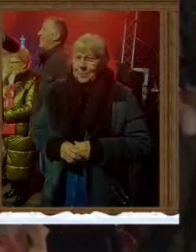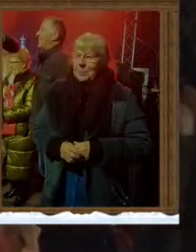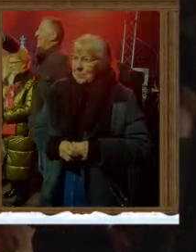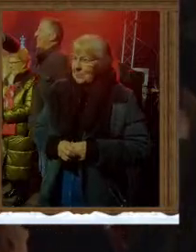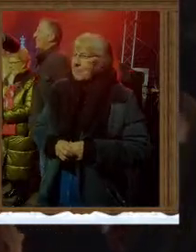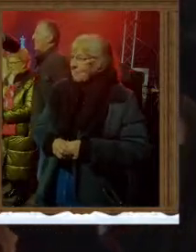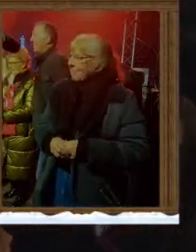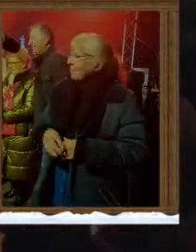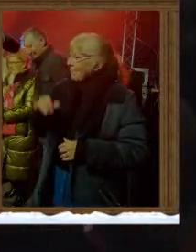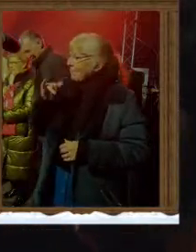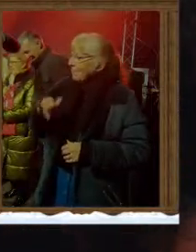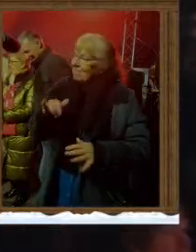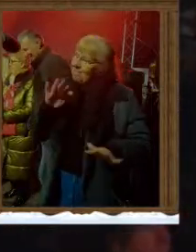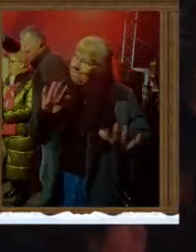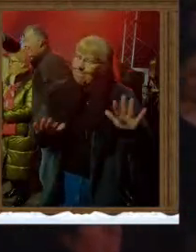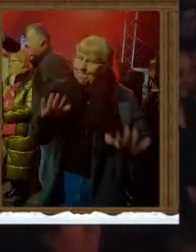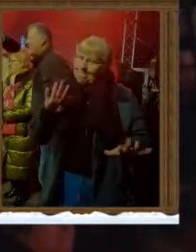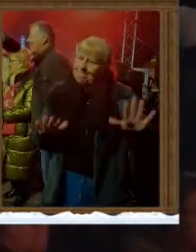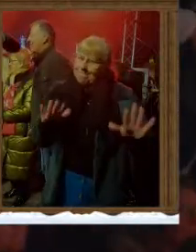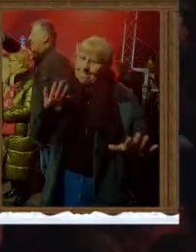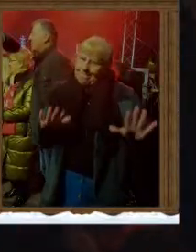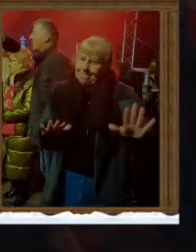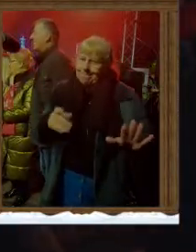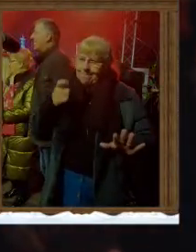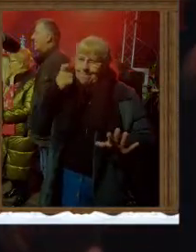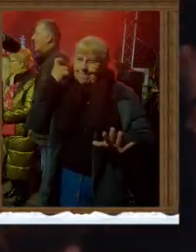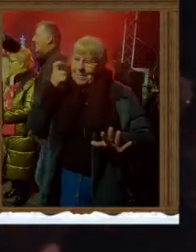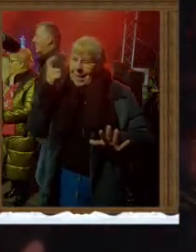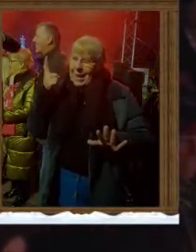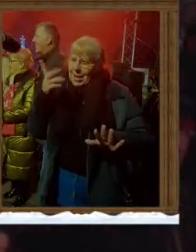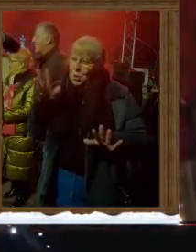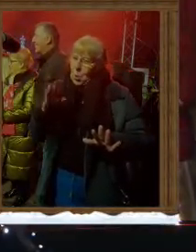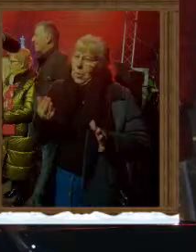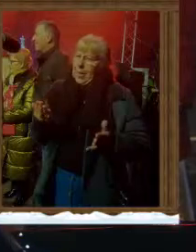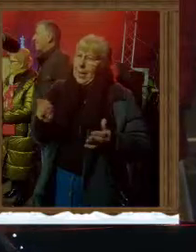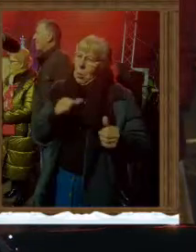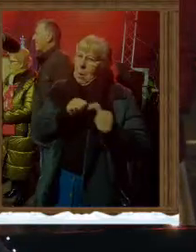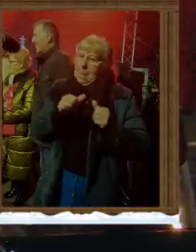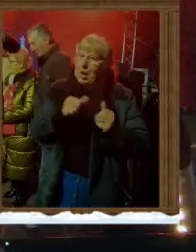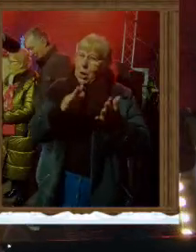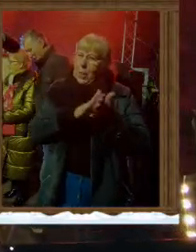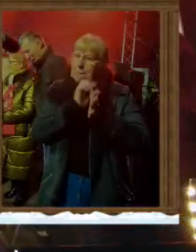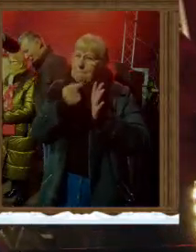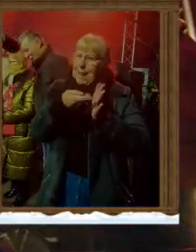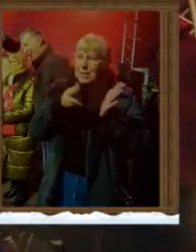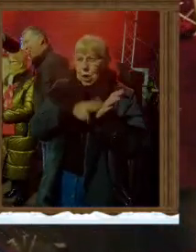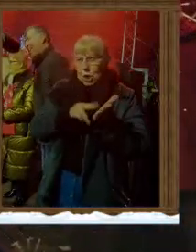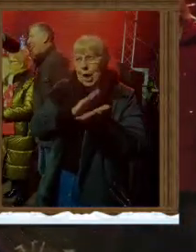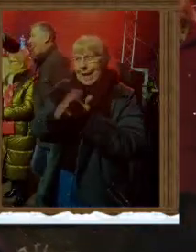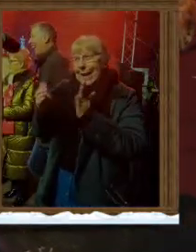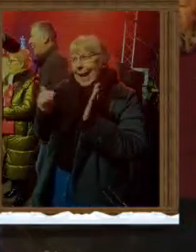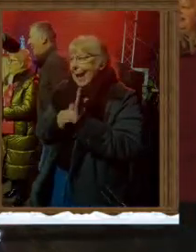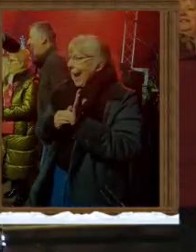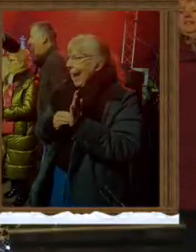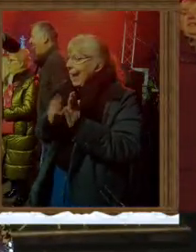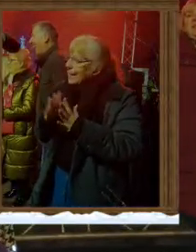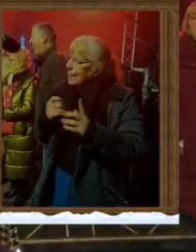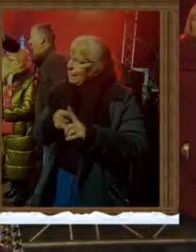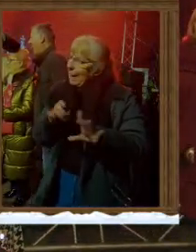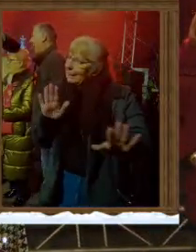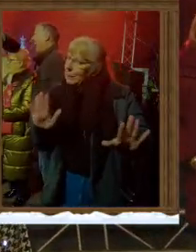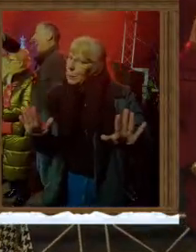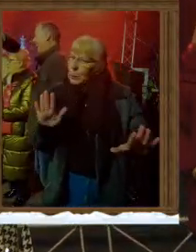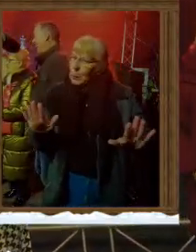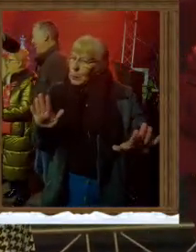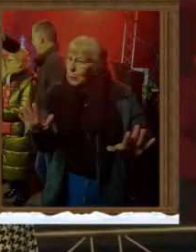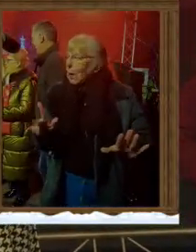It is actually debatable. I don't think you actually beat Macedon and Hazelbank. Now you see a bit of a judging going